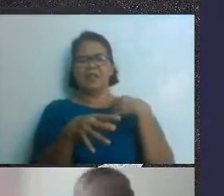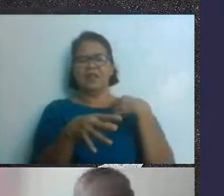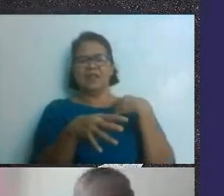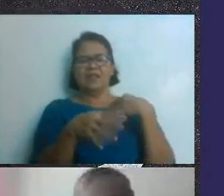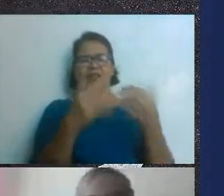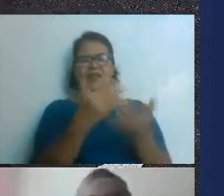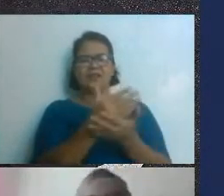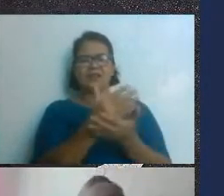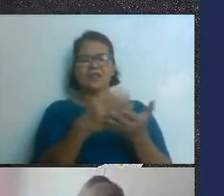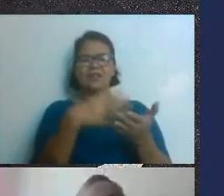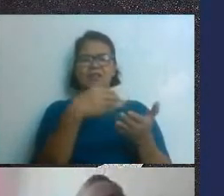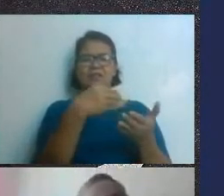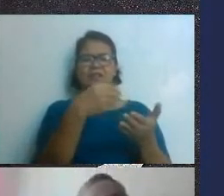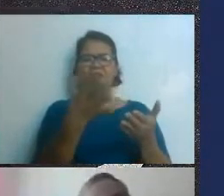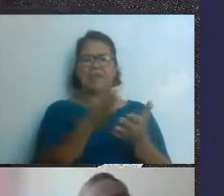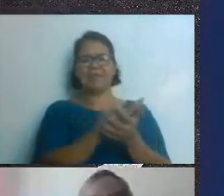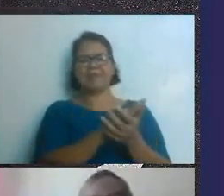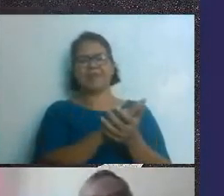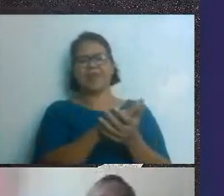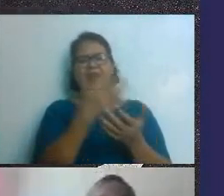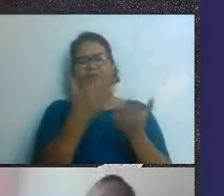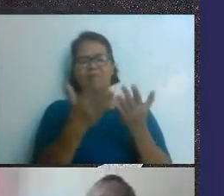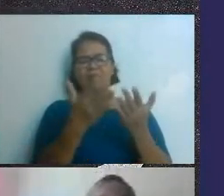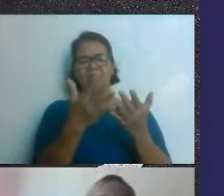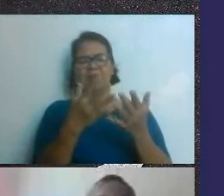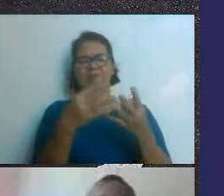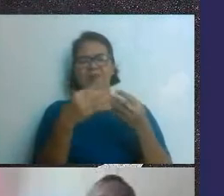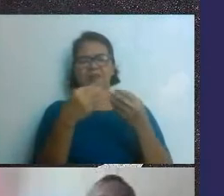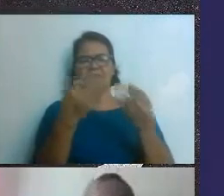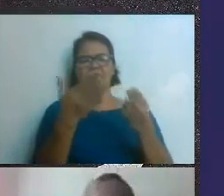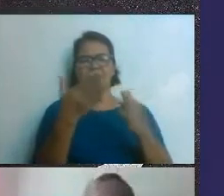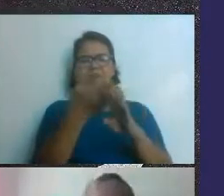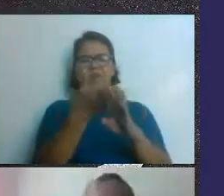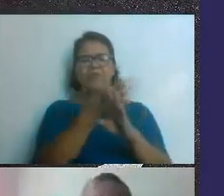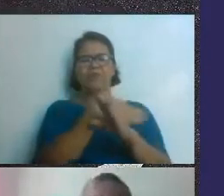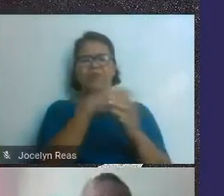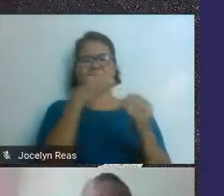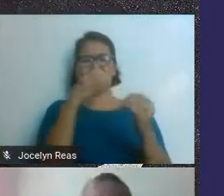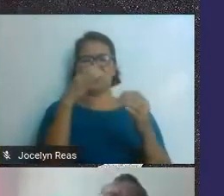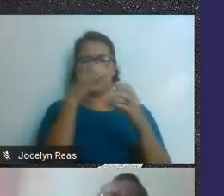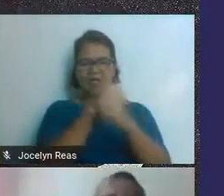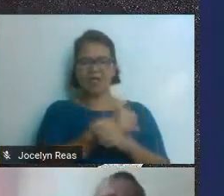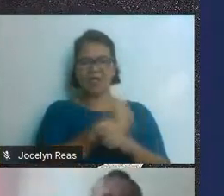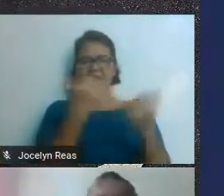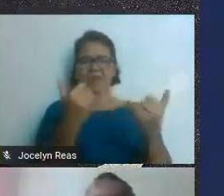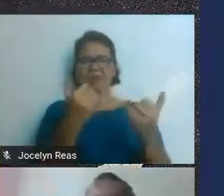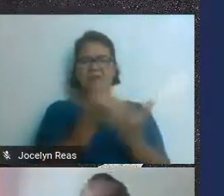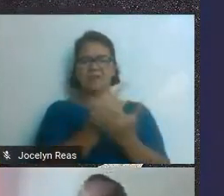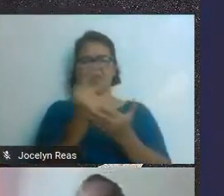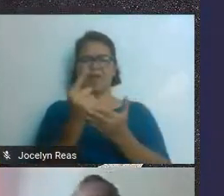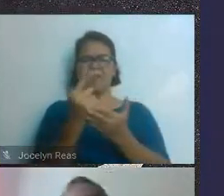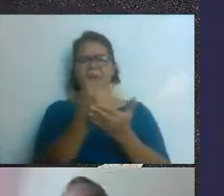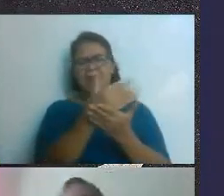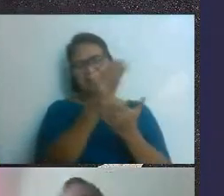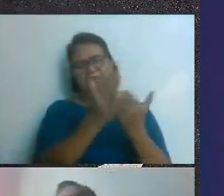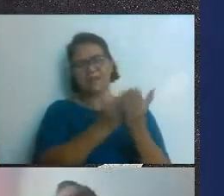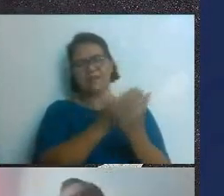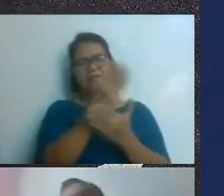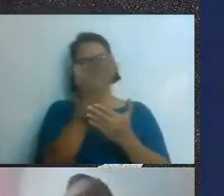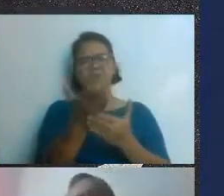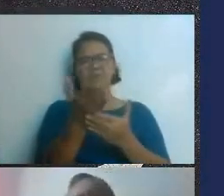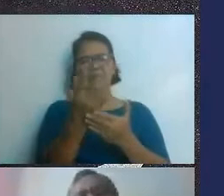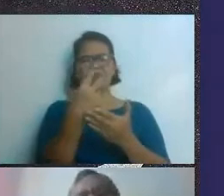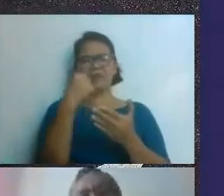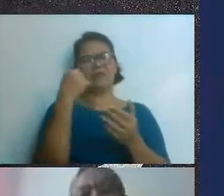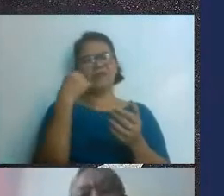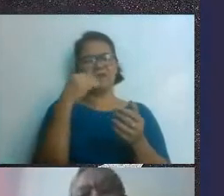this week. So, tatlo yan. Tapos, pag nagbasa ka nang, some of you are also reading things,